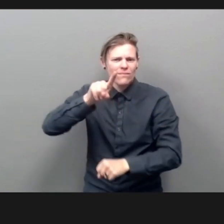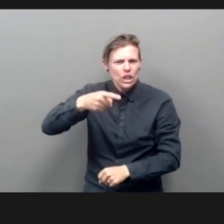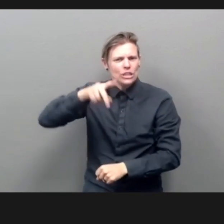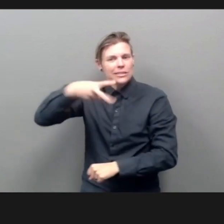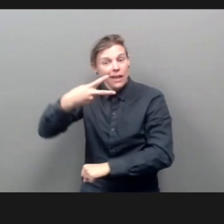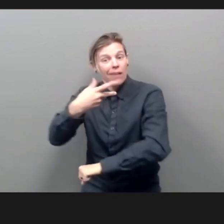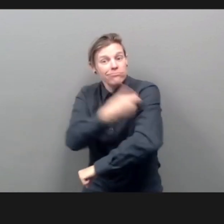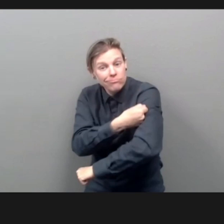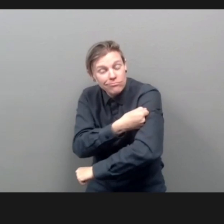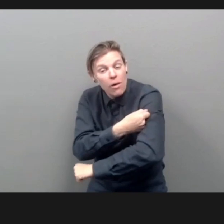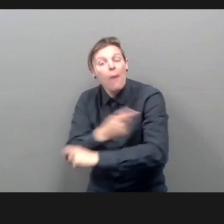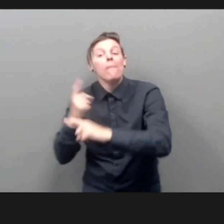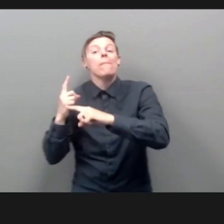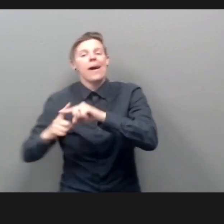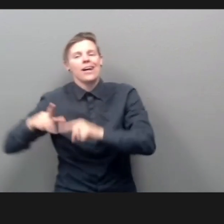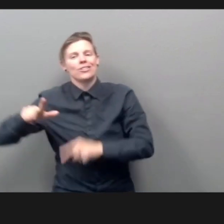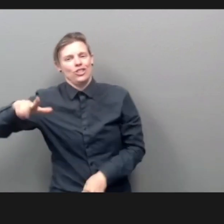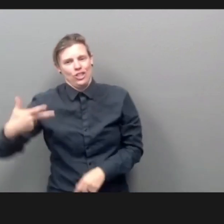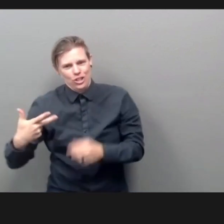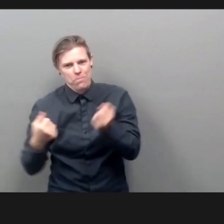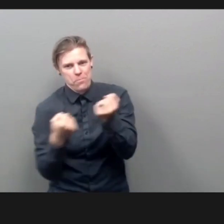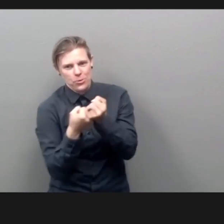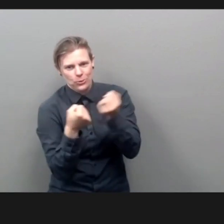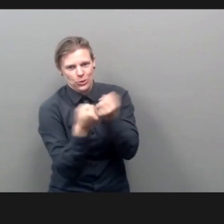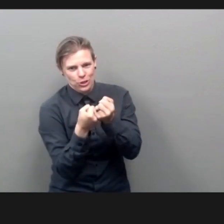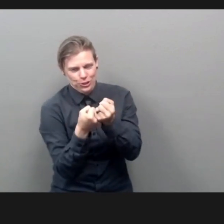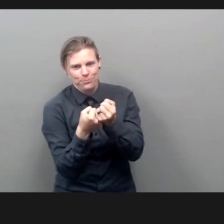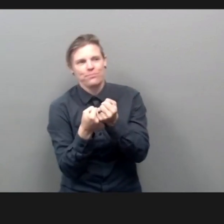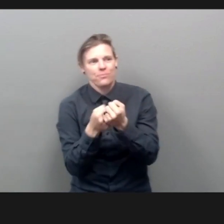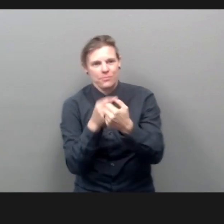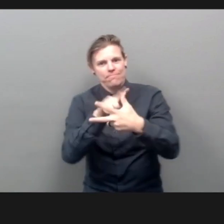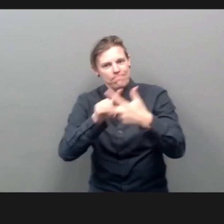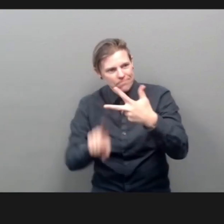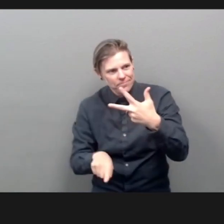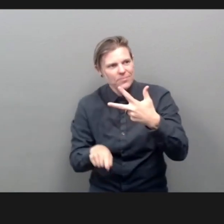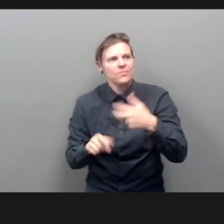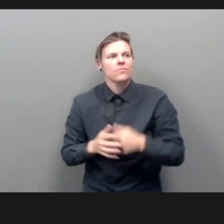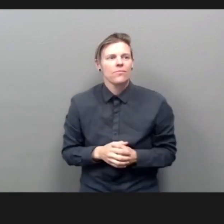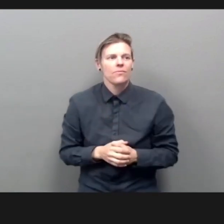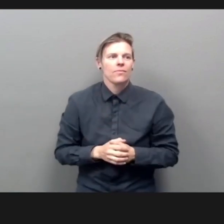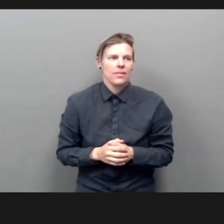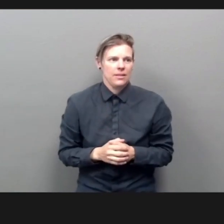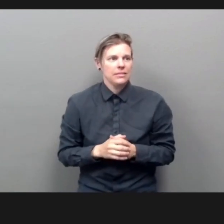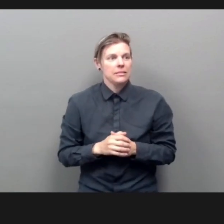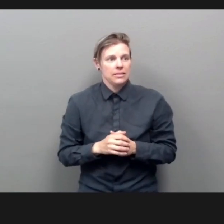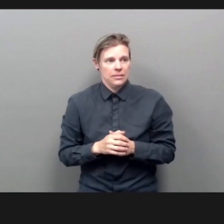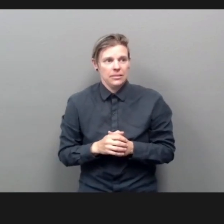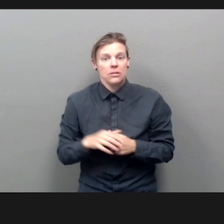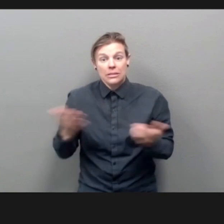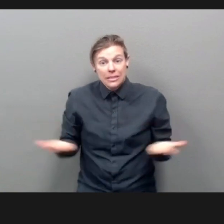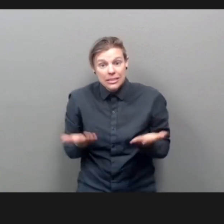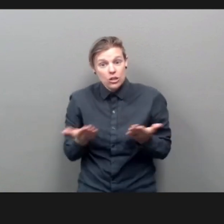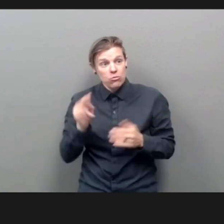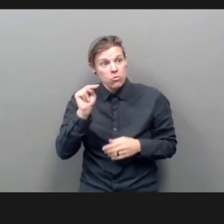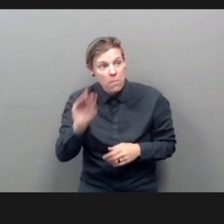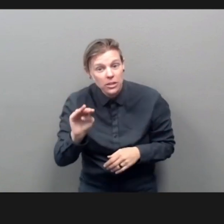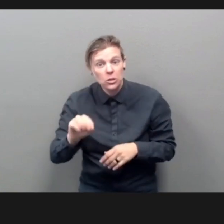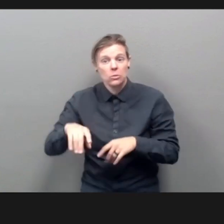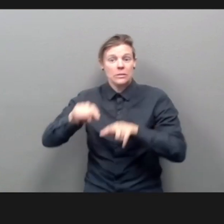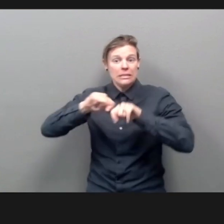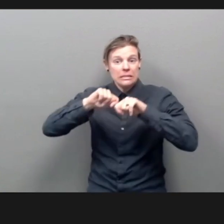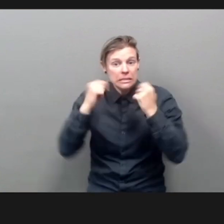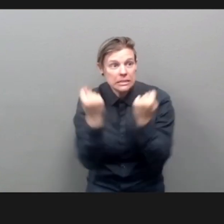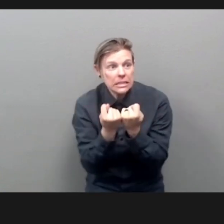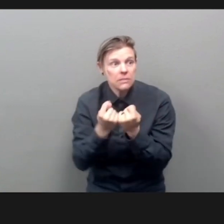as New Mexicans, and the modeling team and Dr. Grace and the CDC will certainly provide that guidance in the months